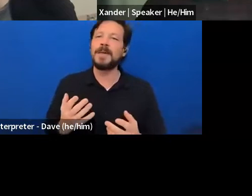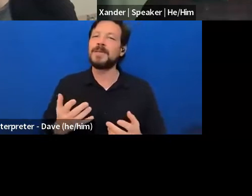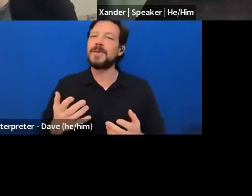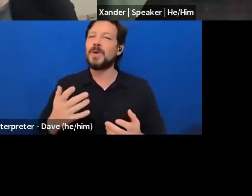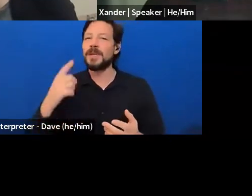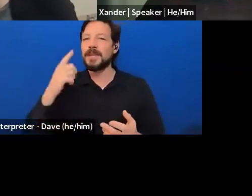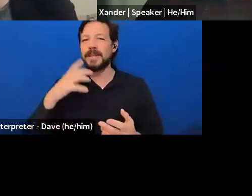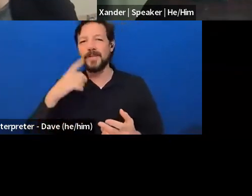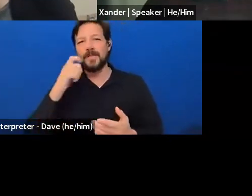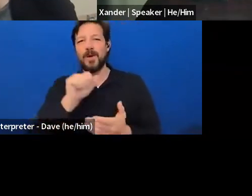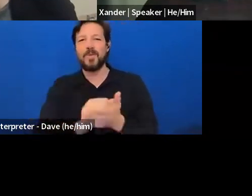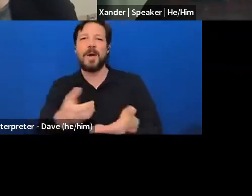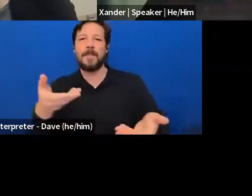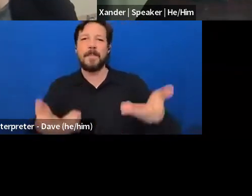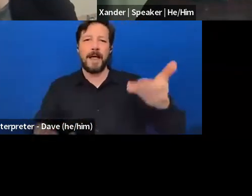helpful.